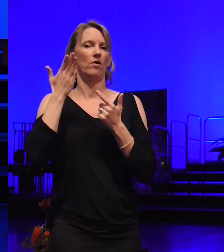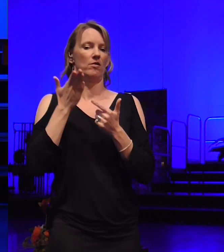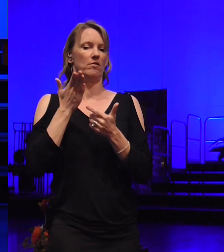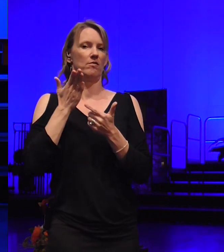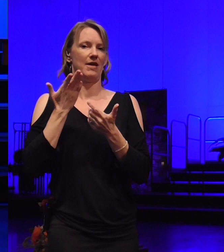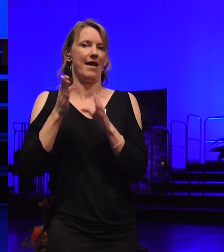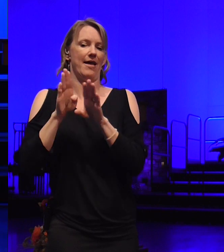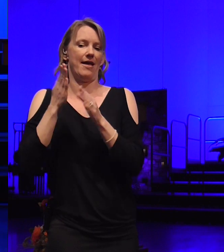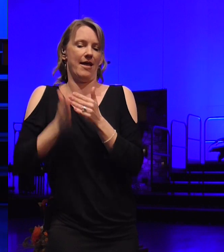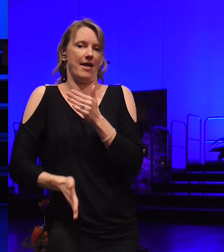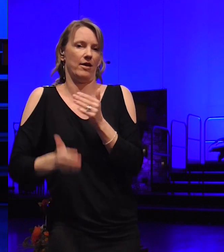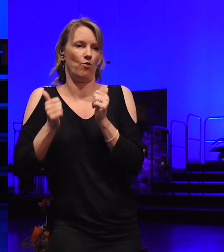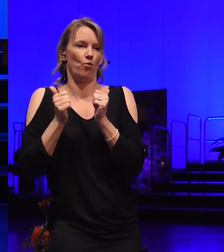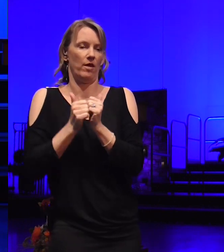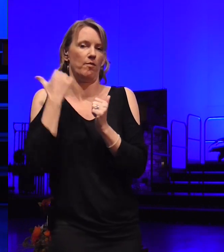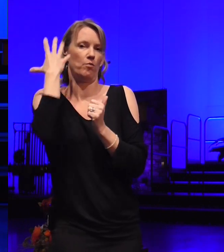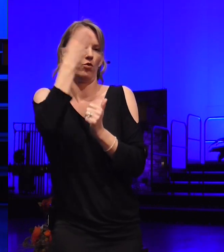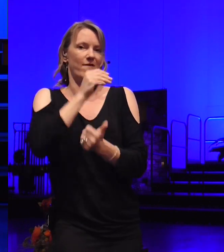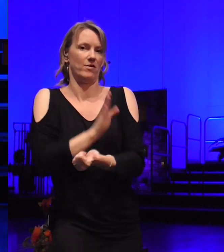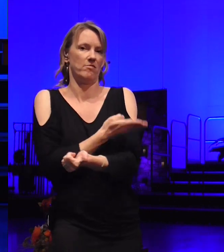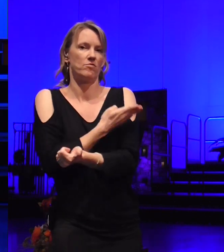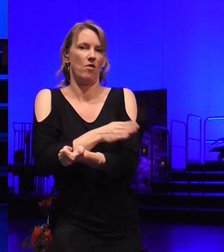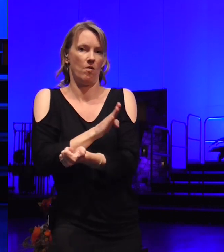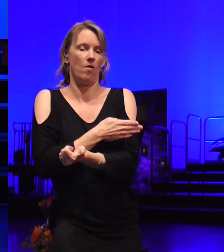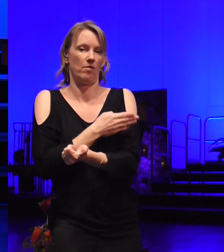this beautiful mantra.